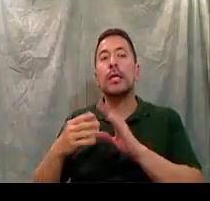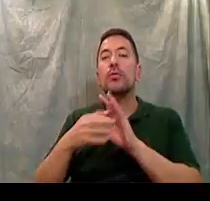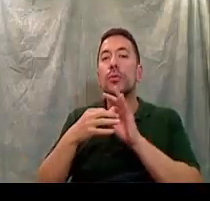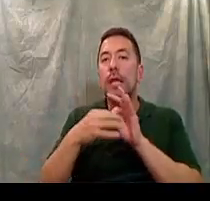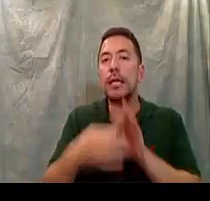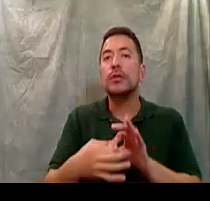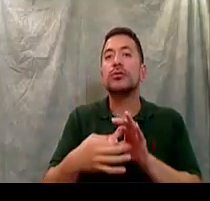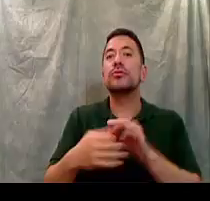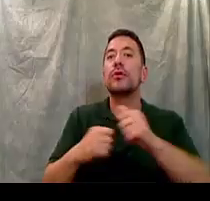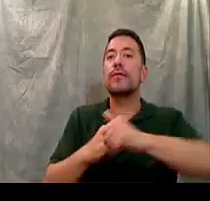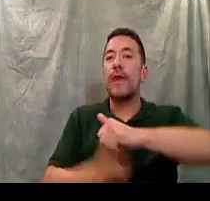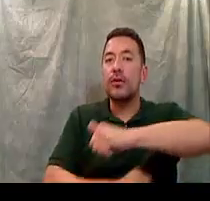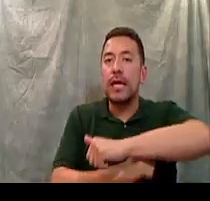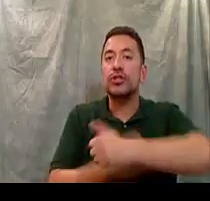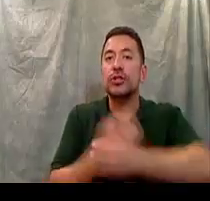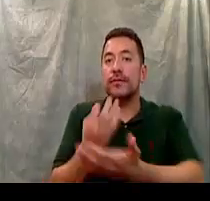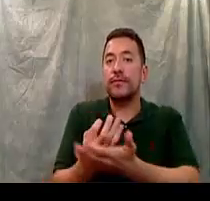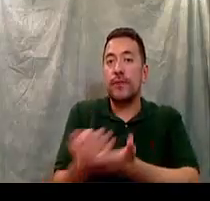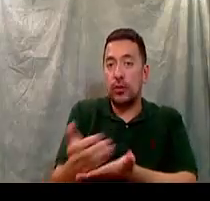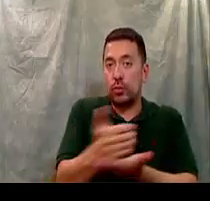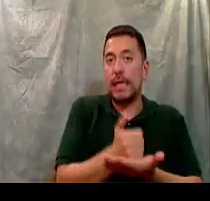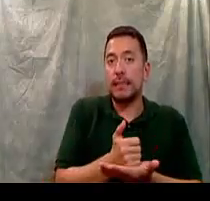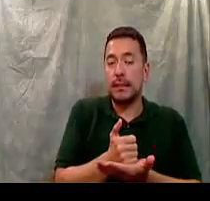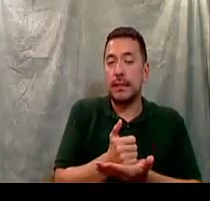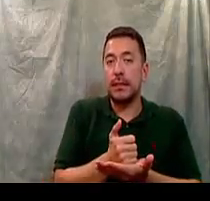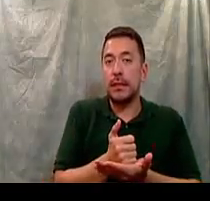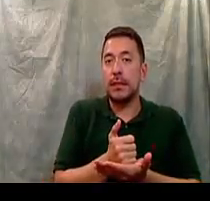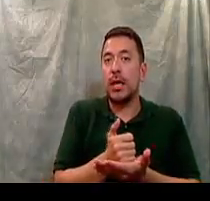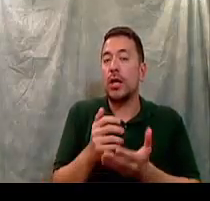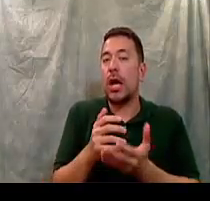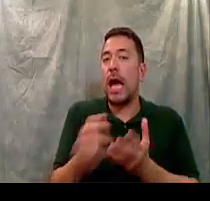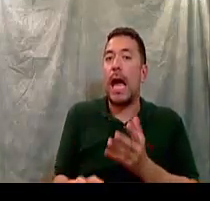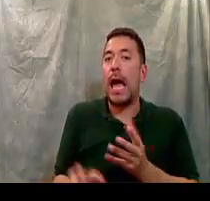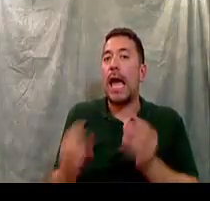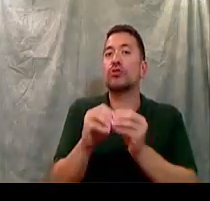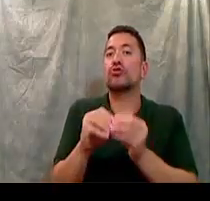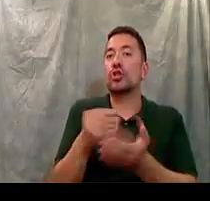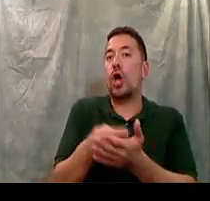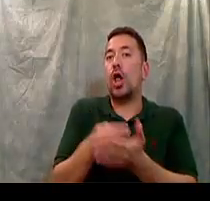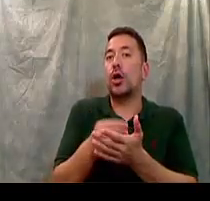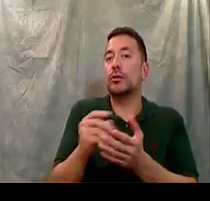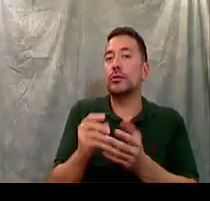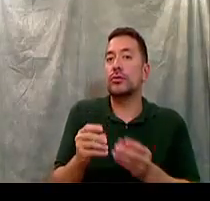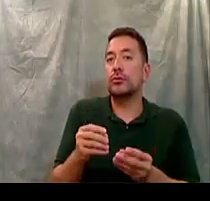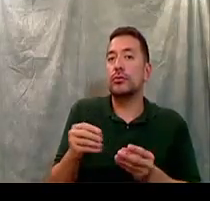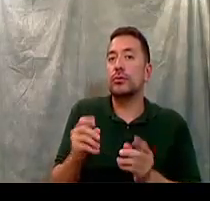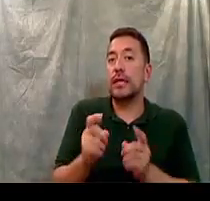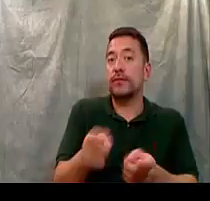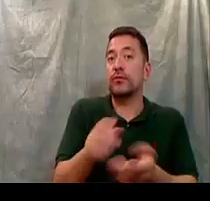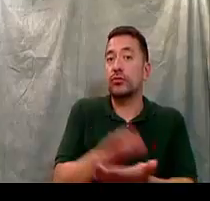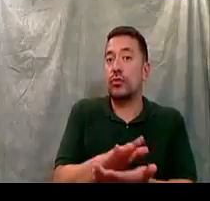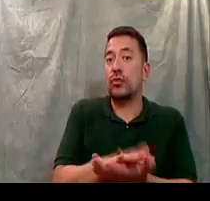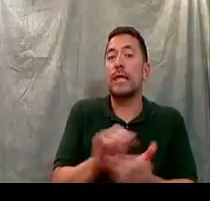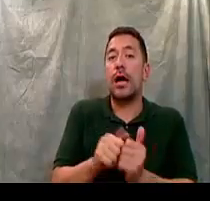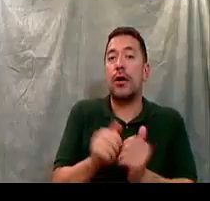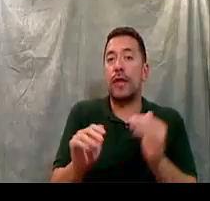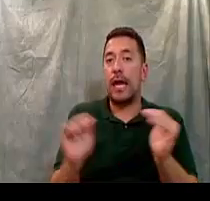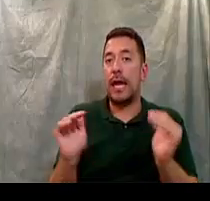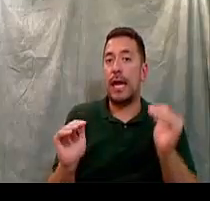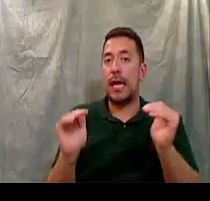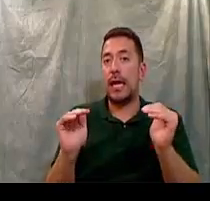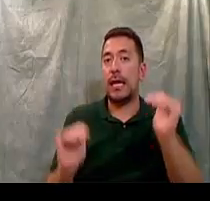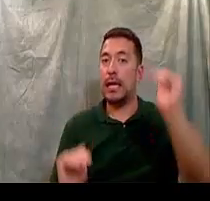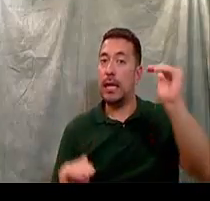foundation, fundraising, extra dollars for schools, and how they either close gaps or actually